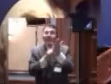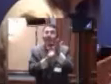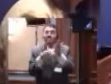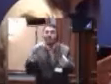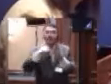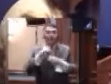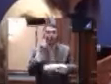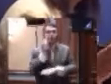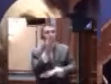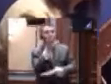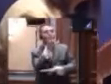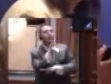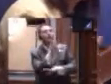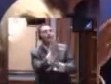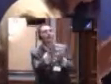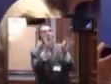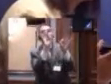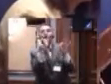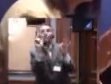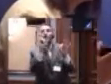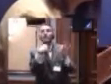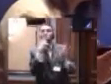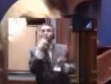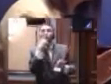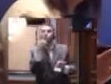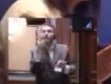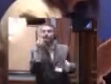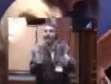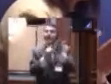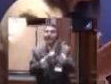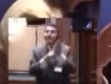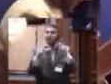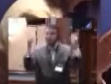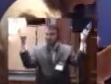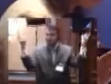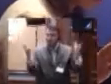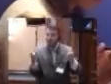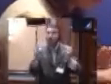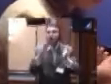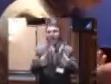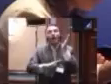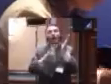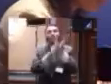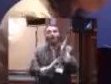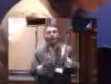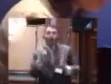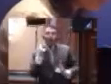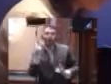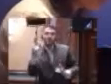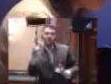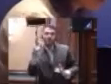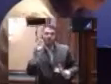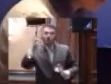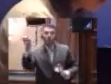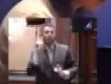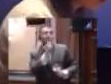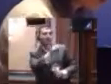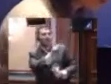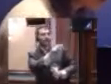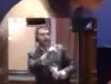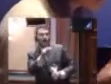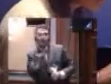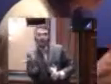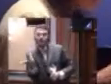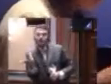during the negotiations you would have mass formations playing a role to ensure pressure on particular parts